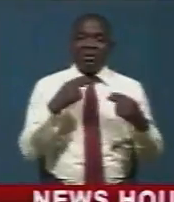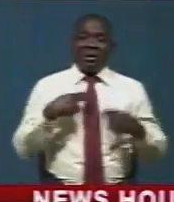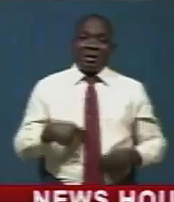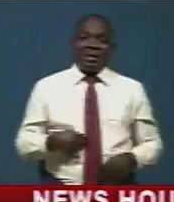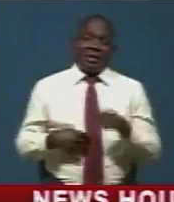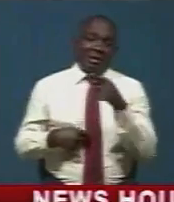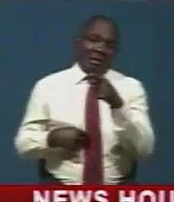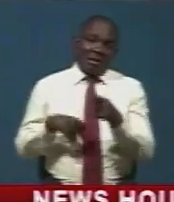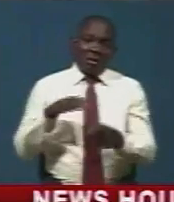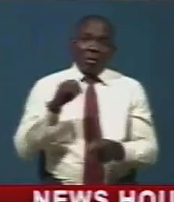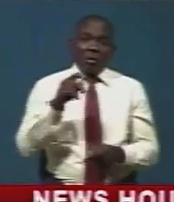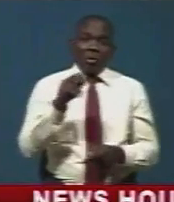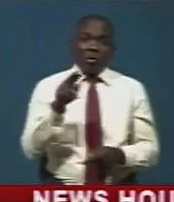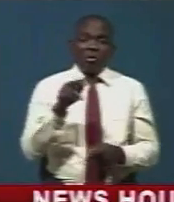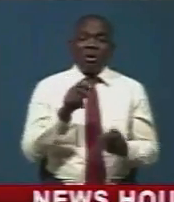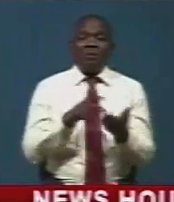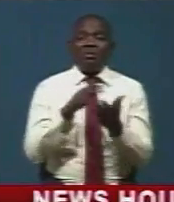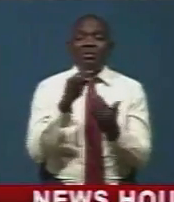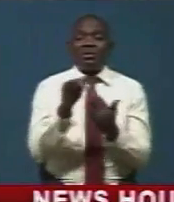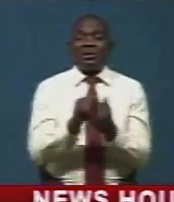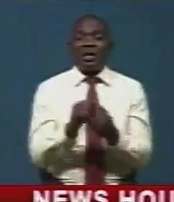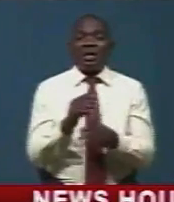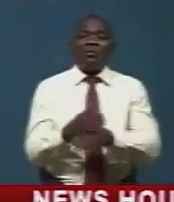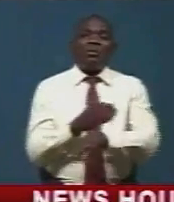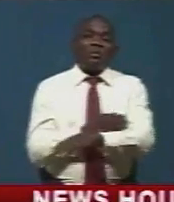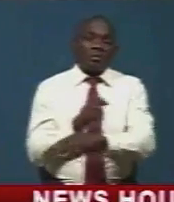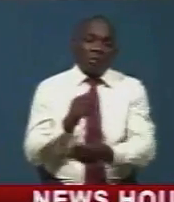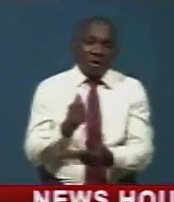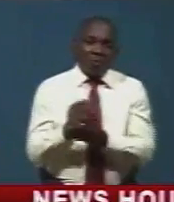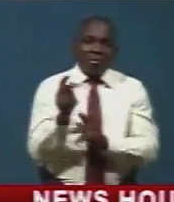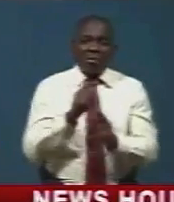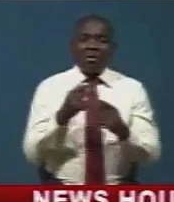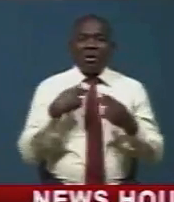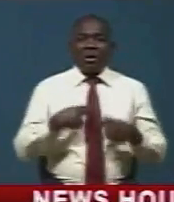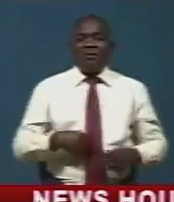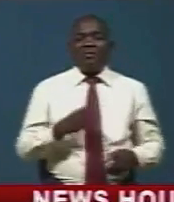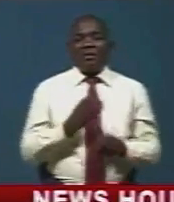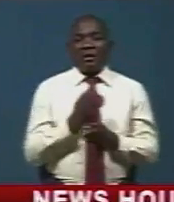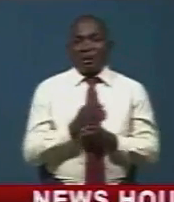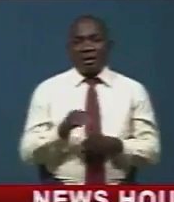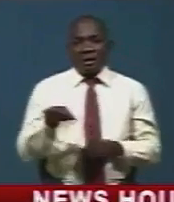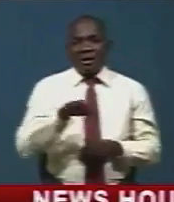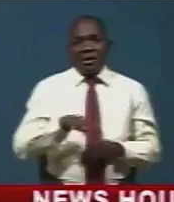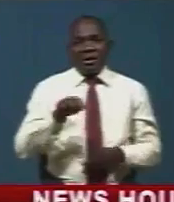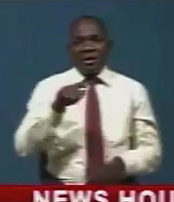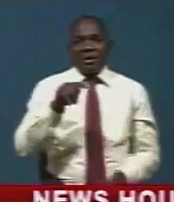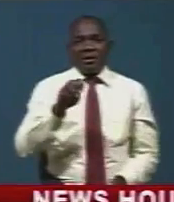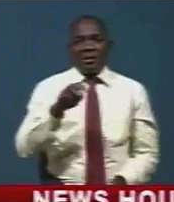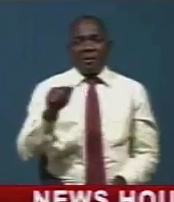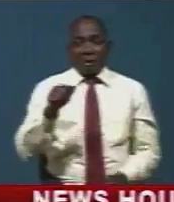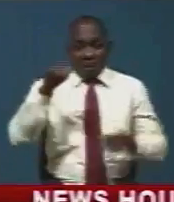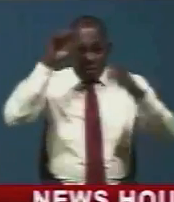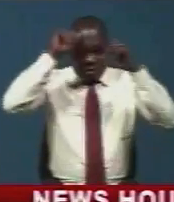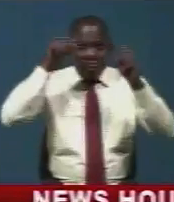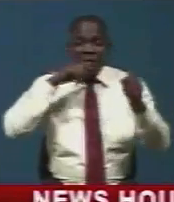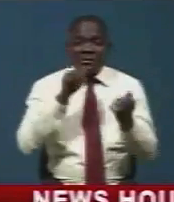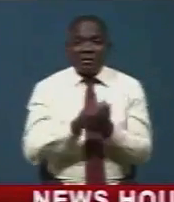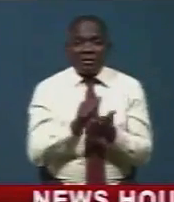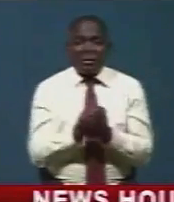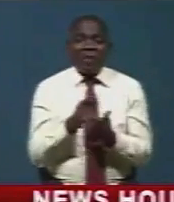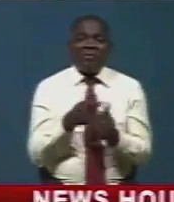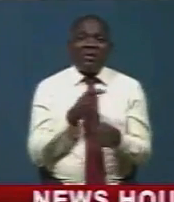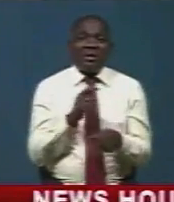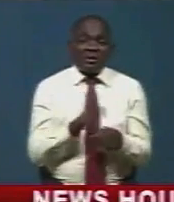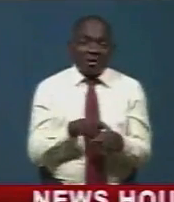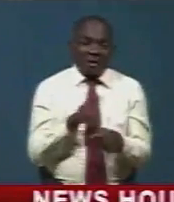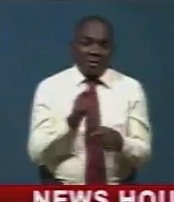Bernard Okoboy, said the project will improve on healthcare delivery in the Tema area. The president said his first term